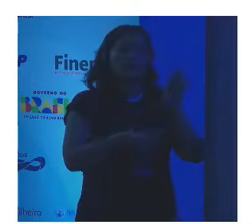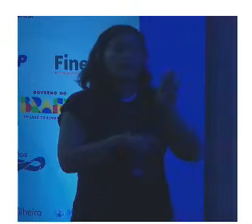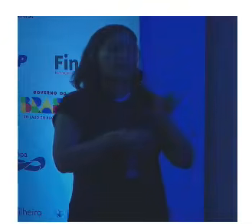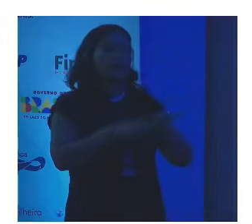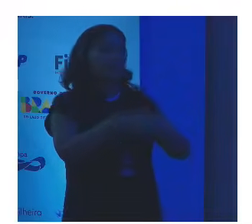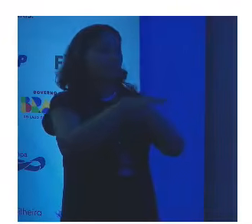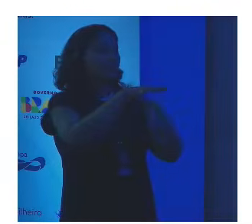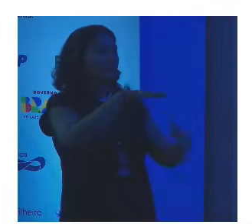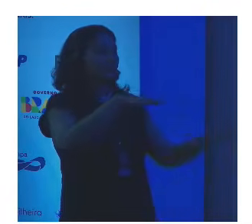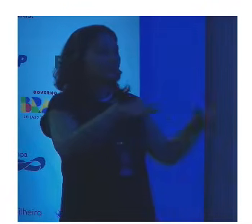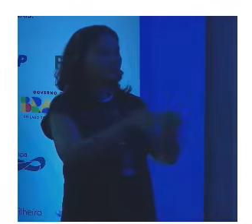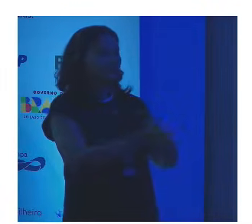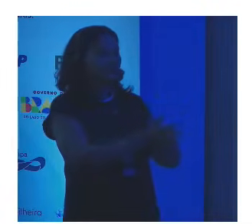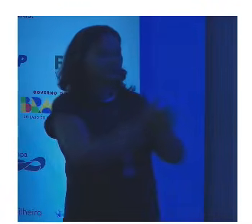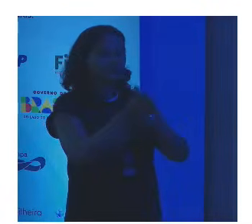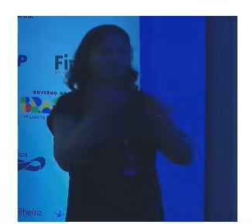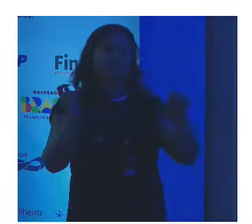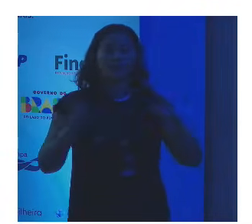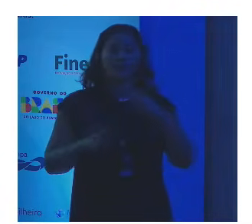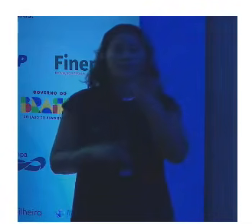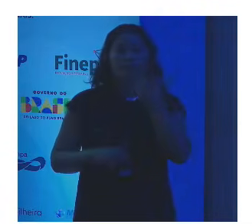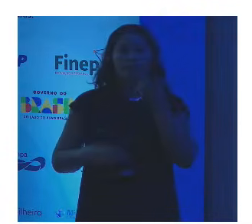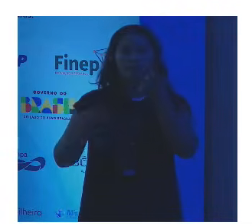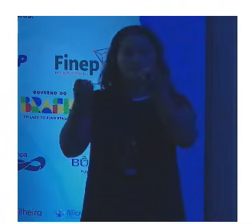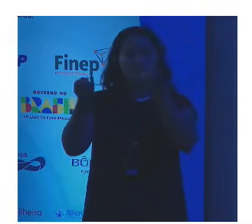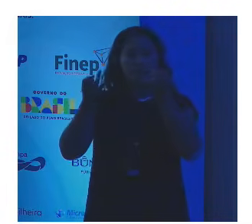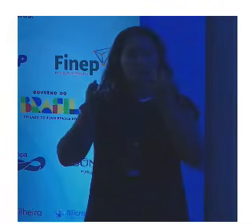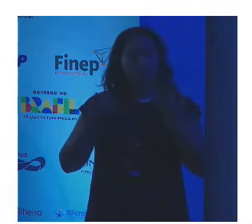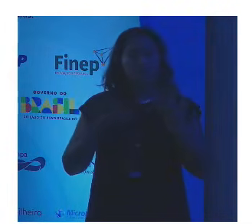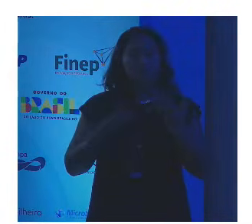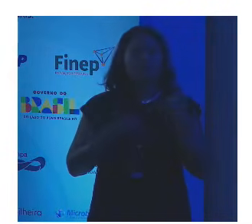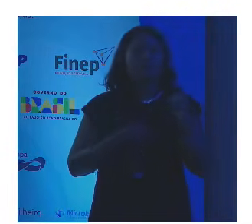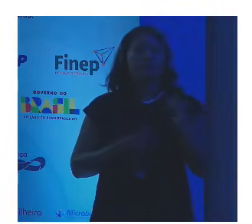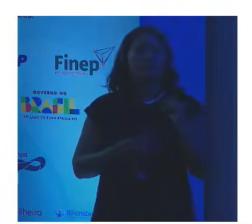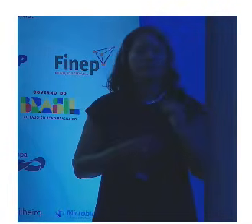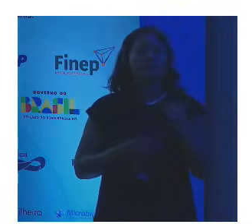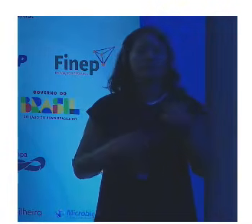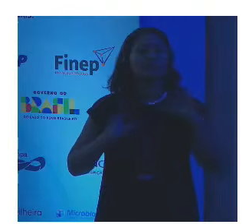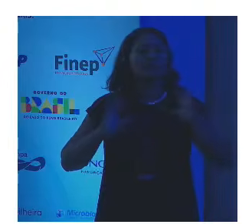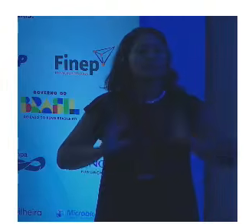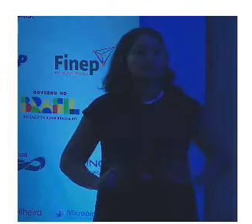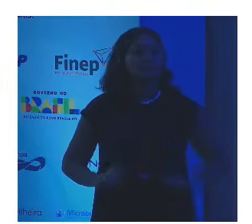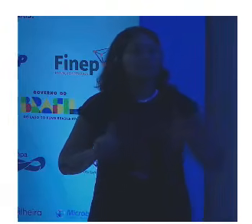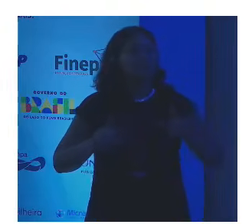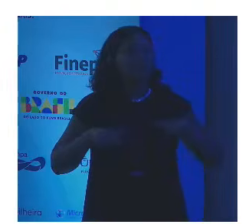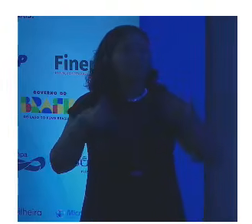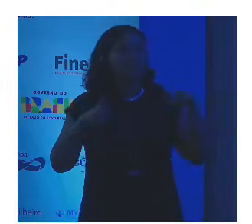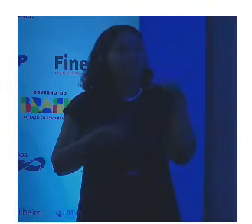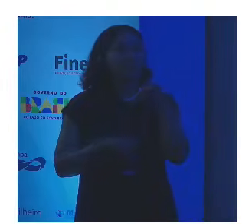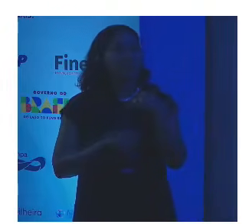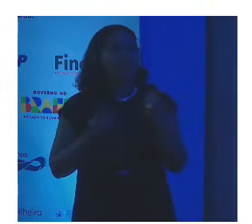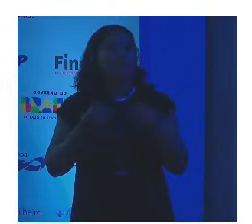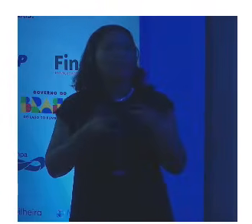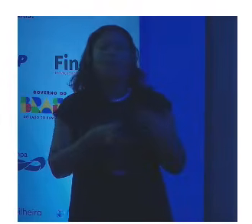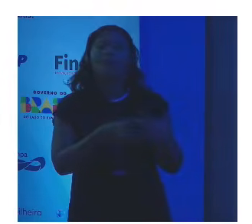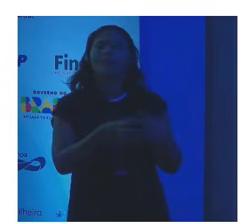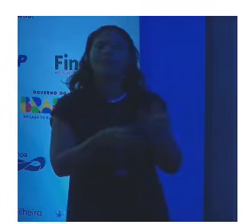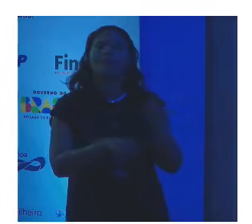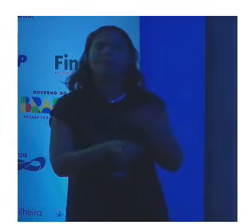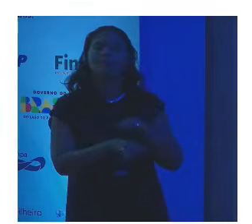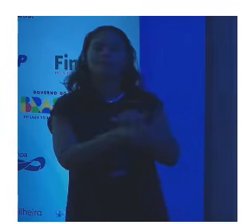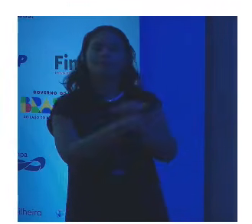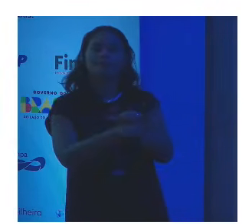please describe to me the behavior of these juvenile turtles, you can then, with this science, transform this